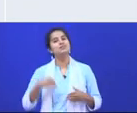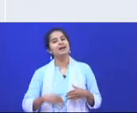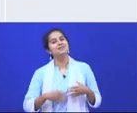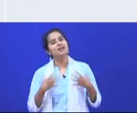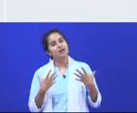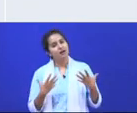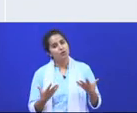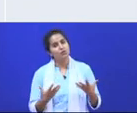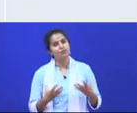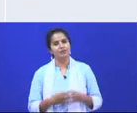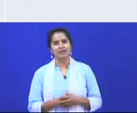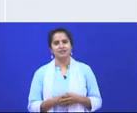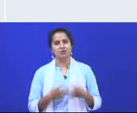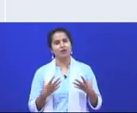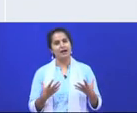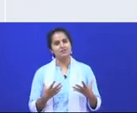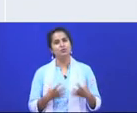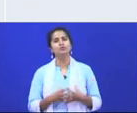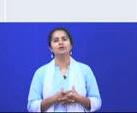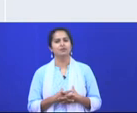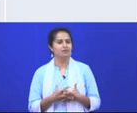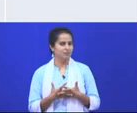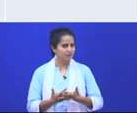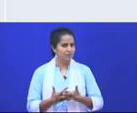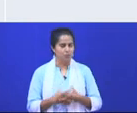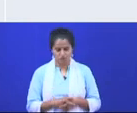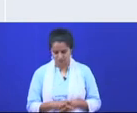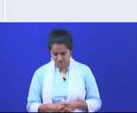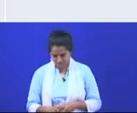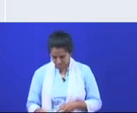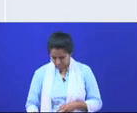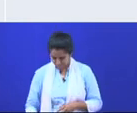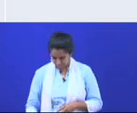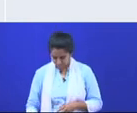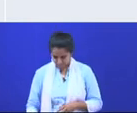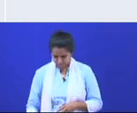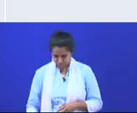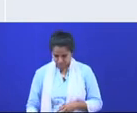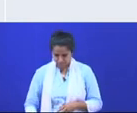The student has good feelings or has good emotions.